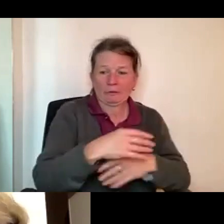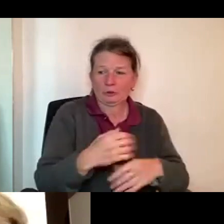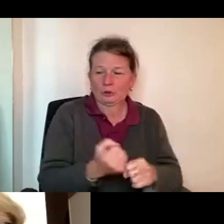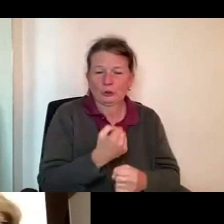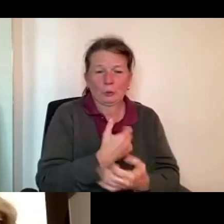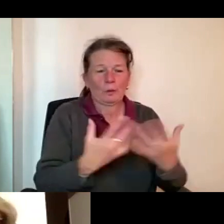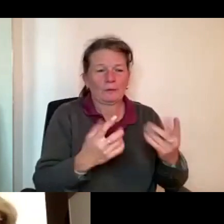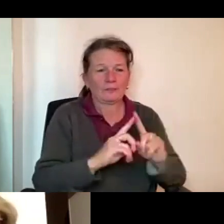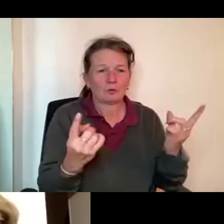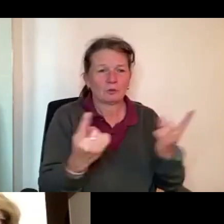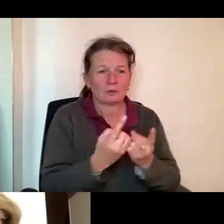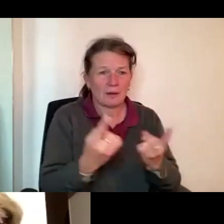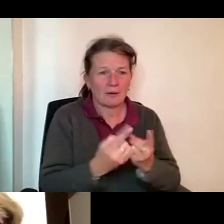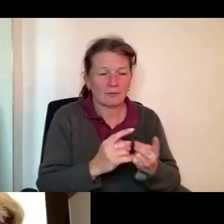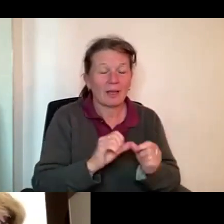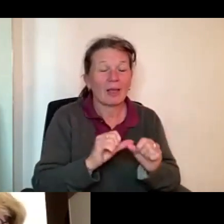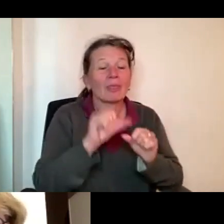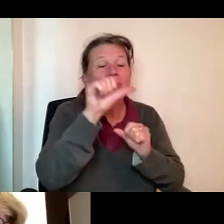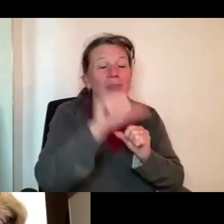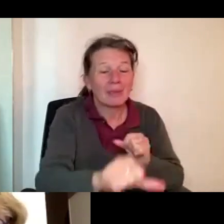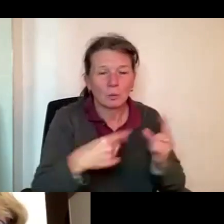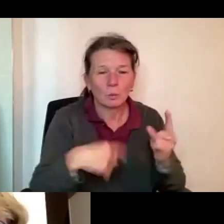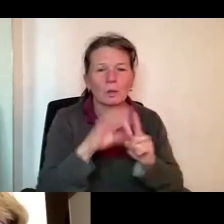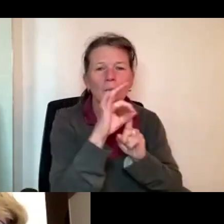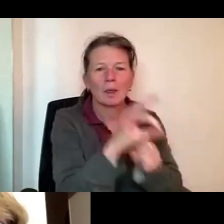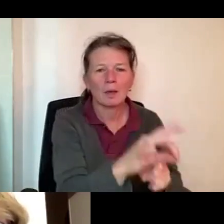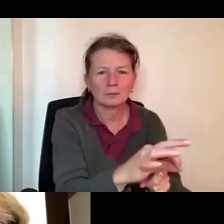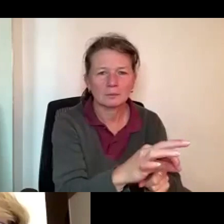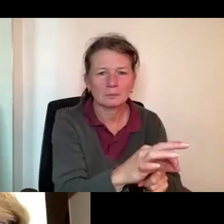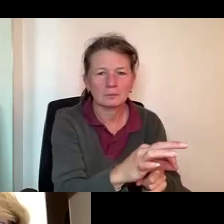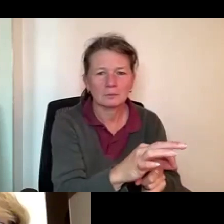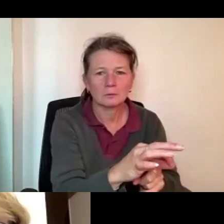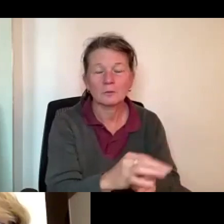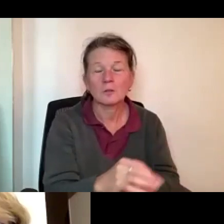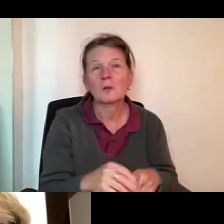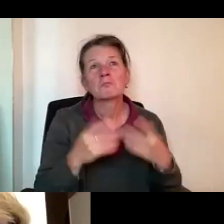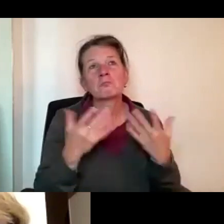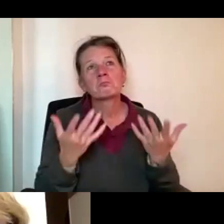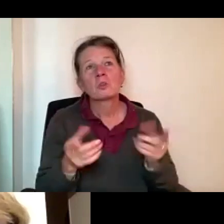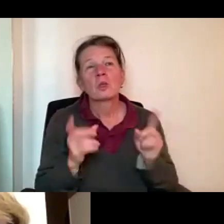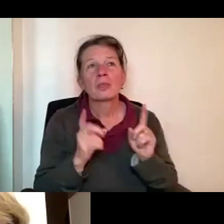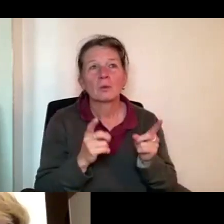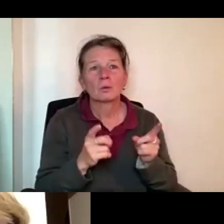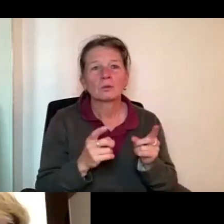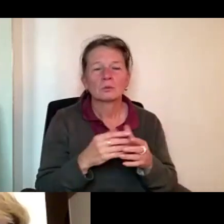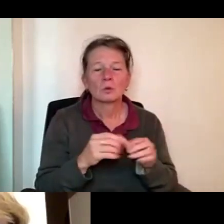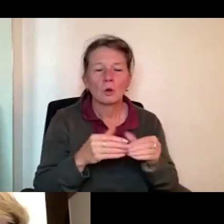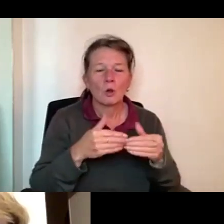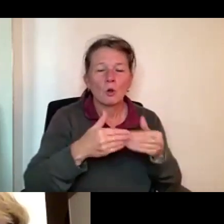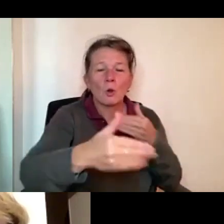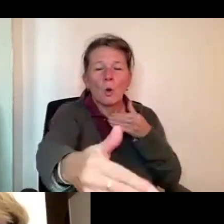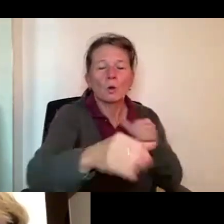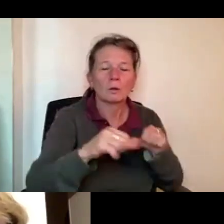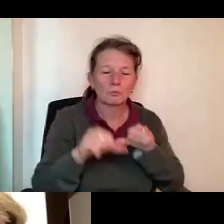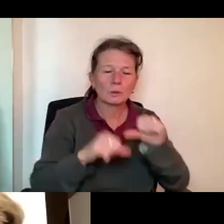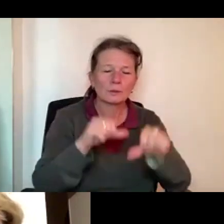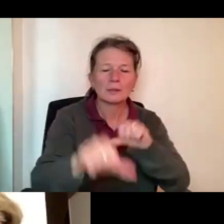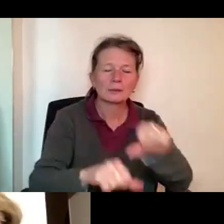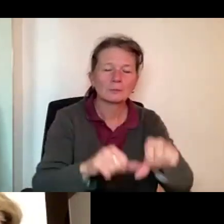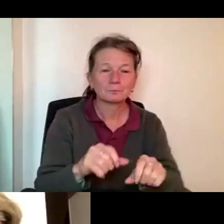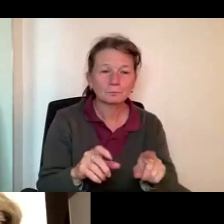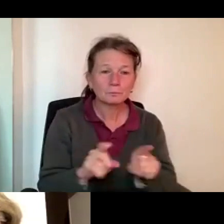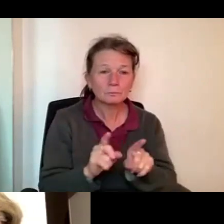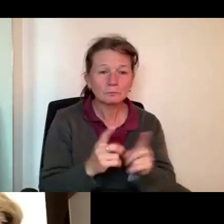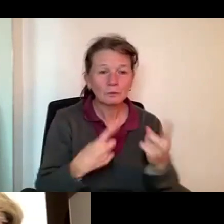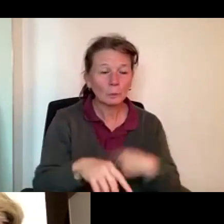And then we applied. But and although that was quite a long process, it was still also, we got a lot out